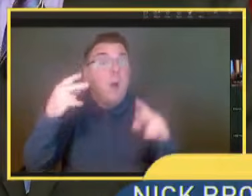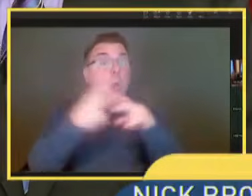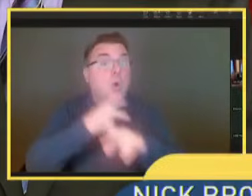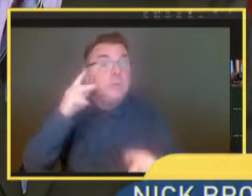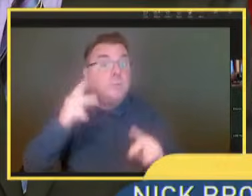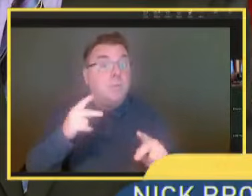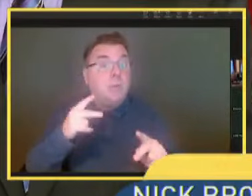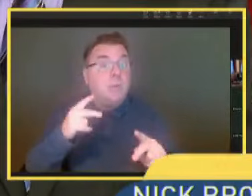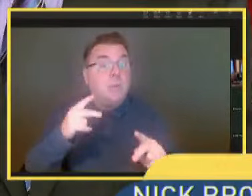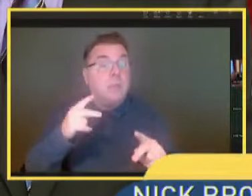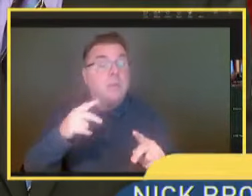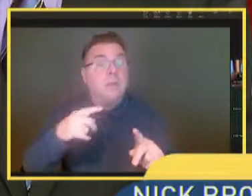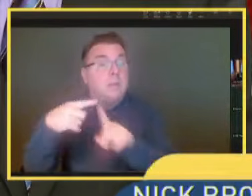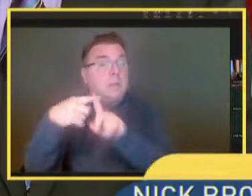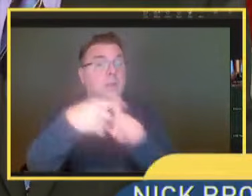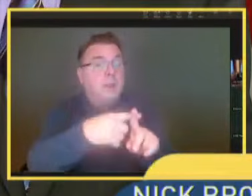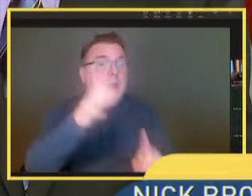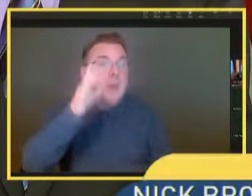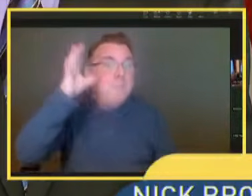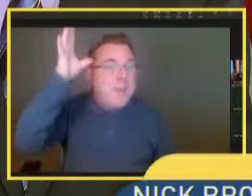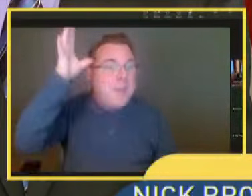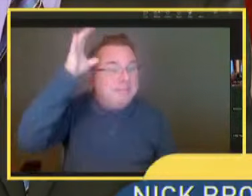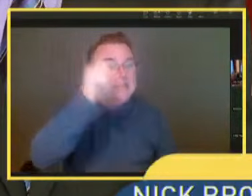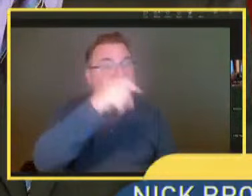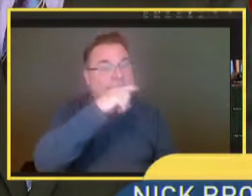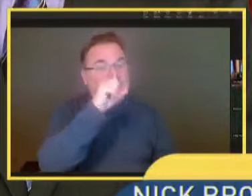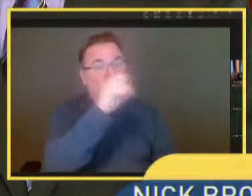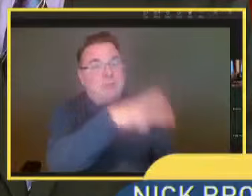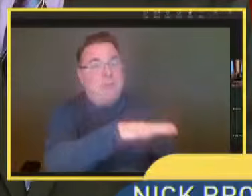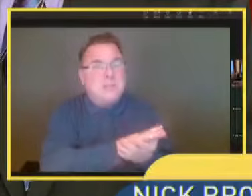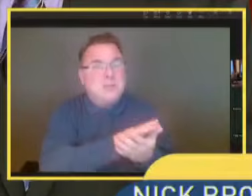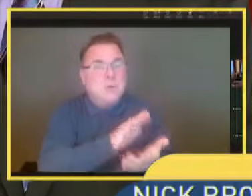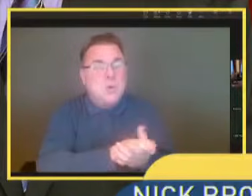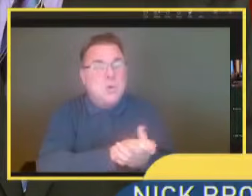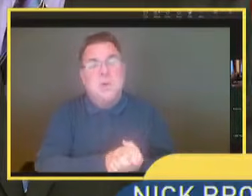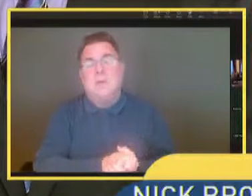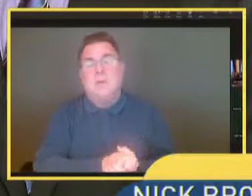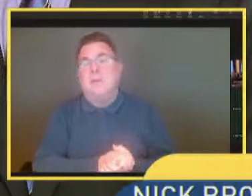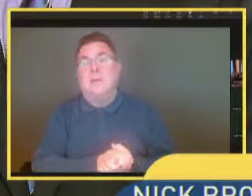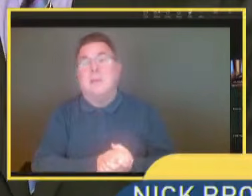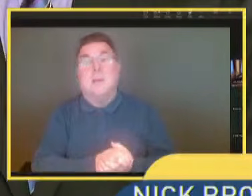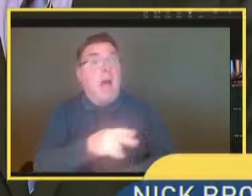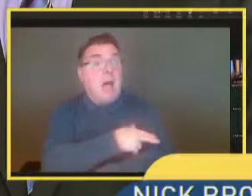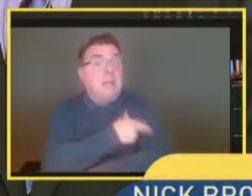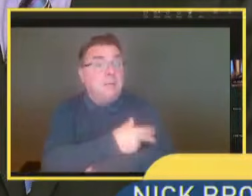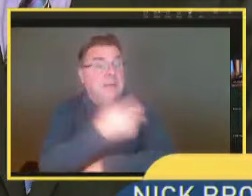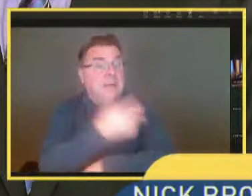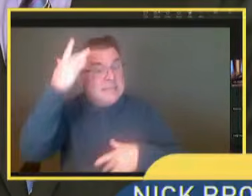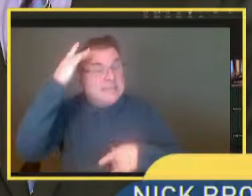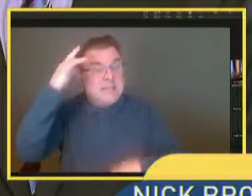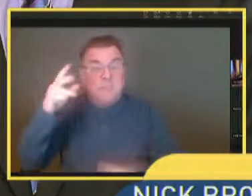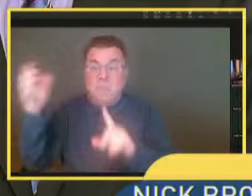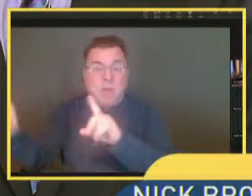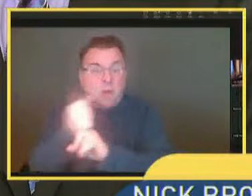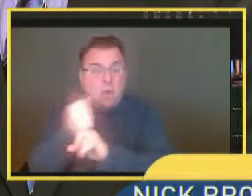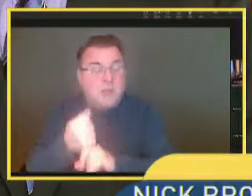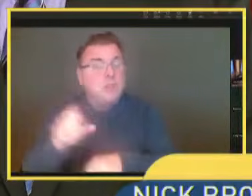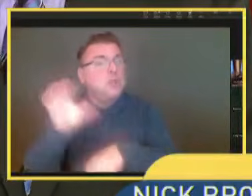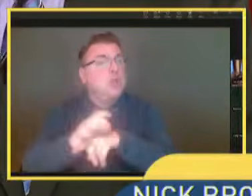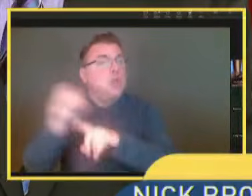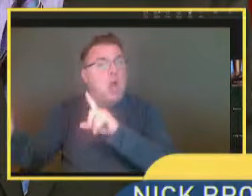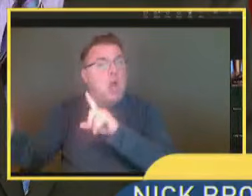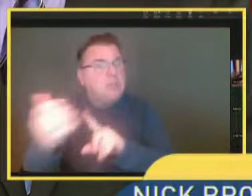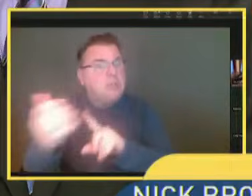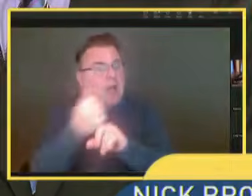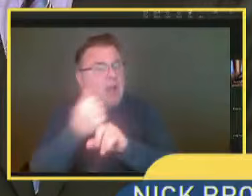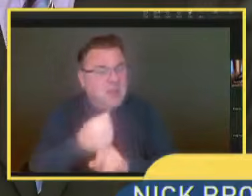target parents dropping their kids off at their preschools. You don't go to hospitals. You don't go to places of worship. And you sure as